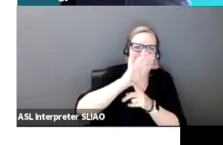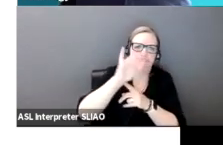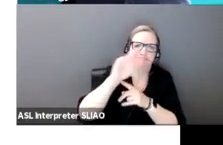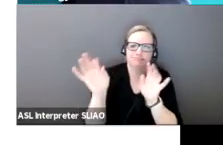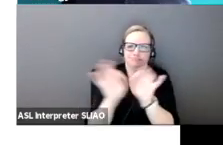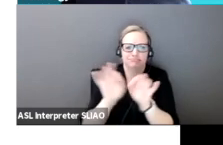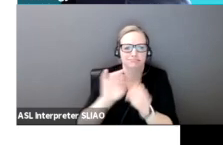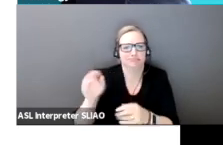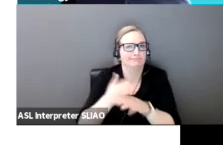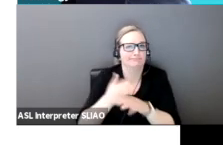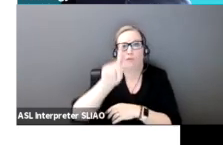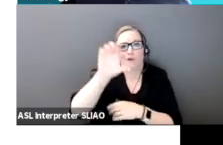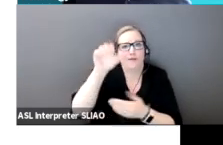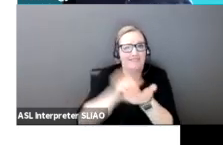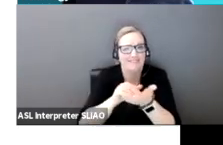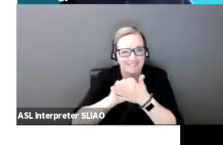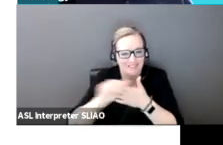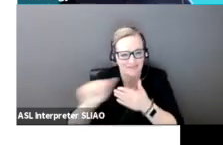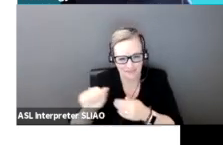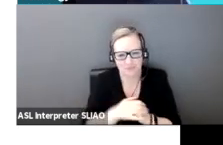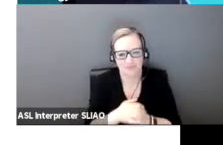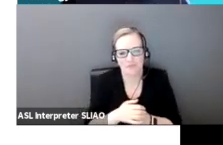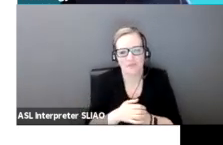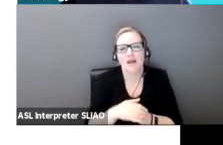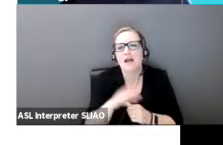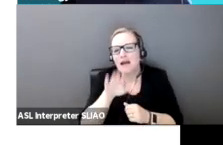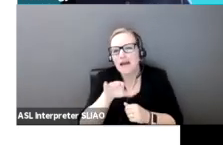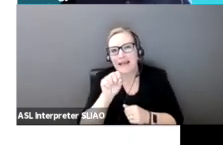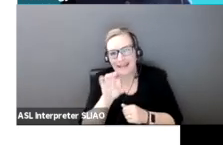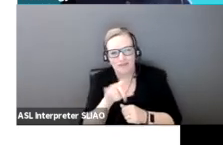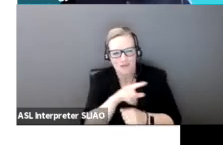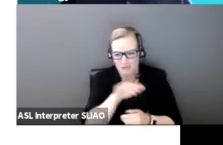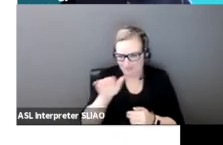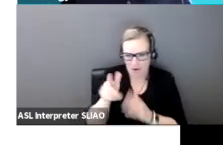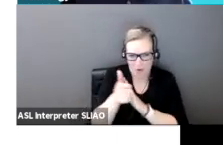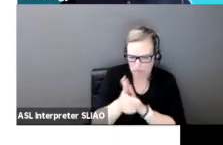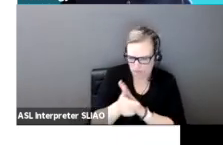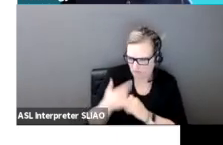$100,000 on a patent application, I would ask for a second opinion.